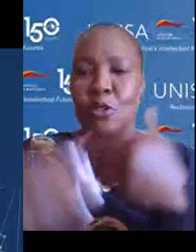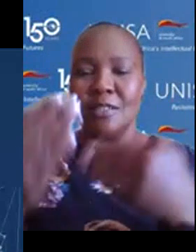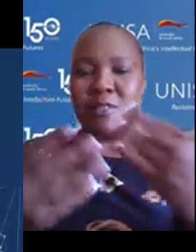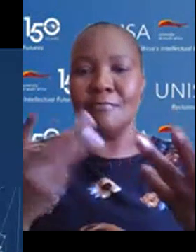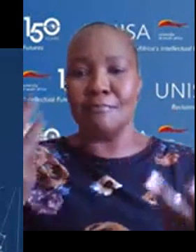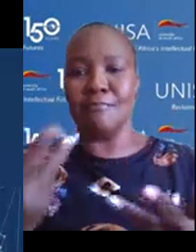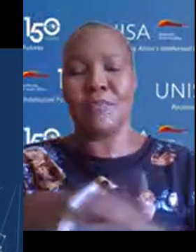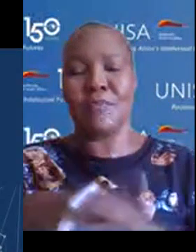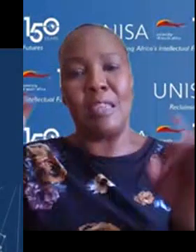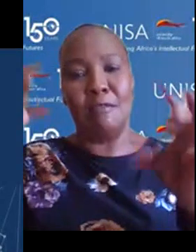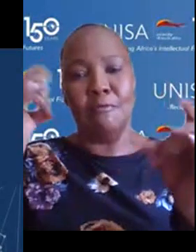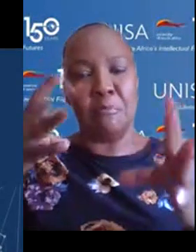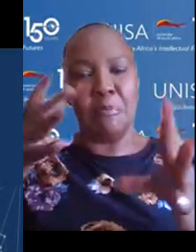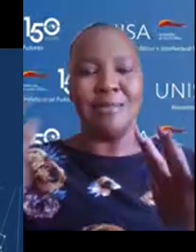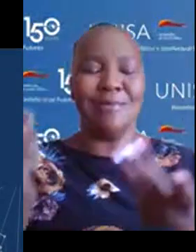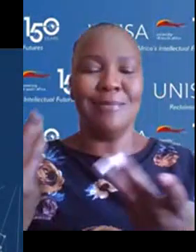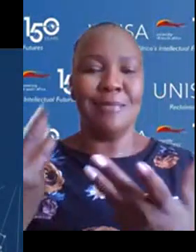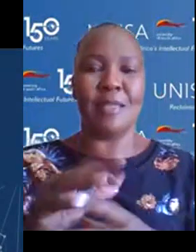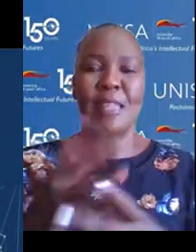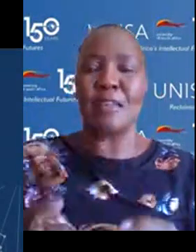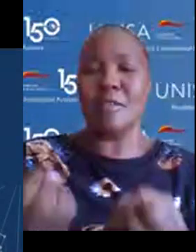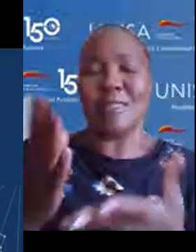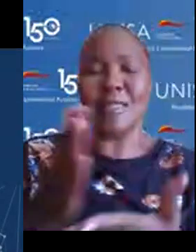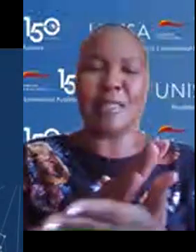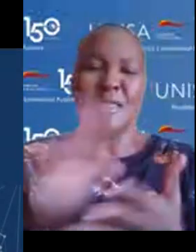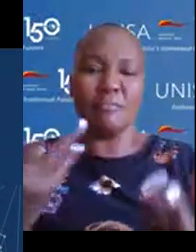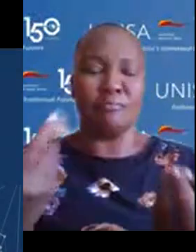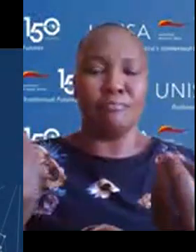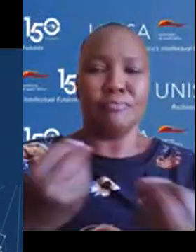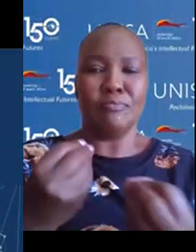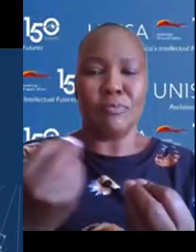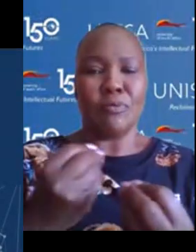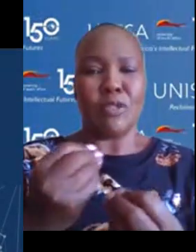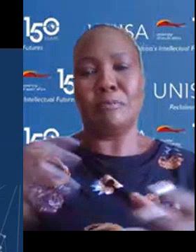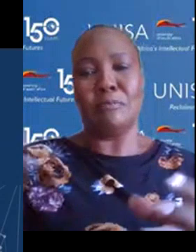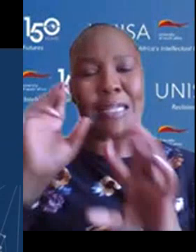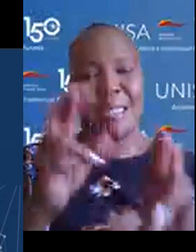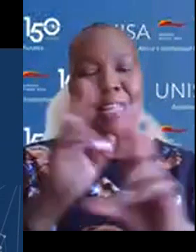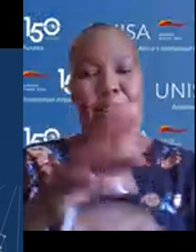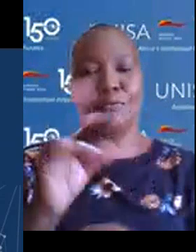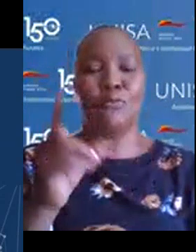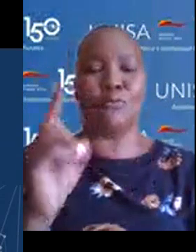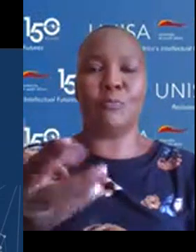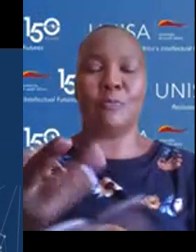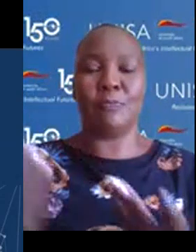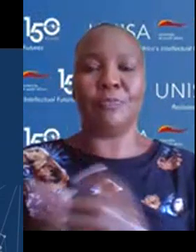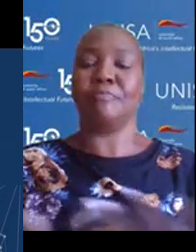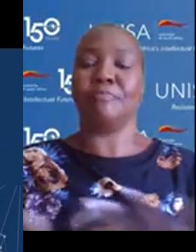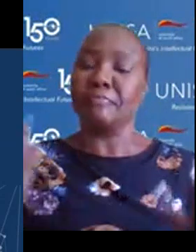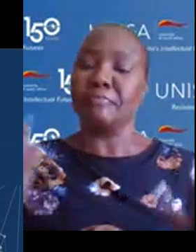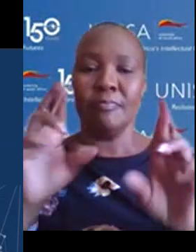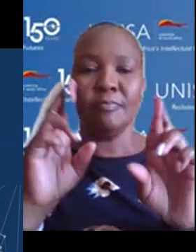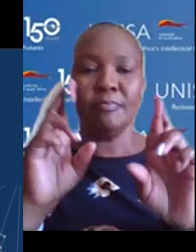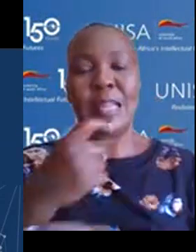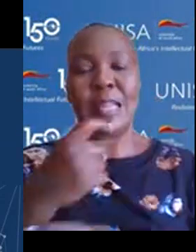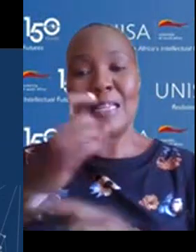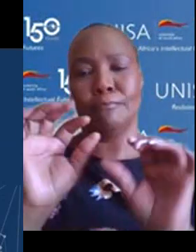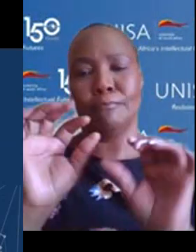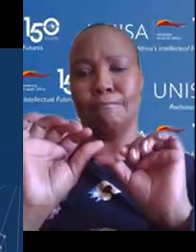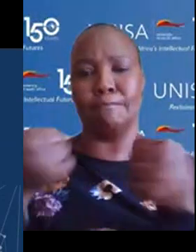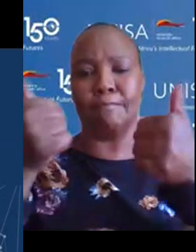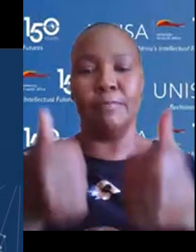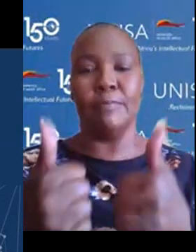the information, and then it can give you some sort of output as well. I hope my sound is coming through clear.